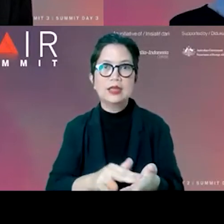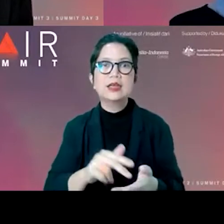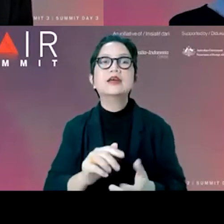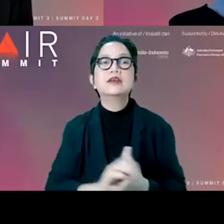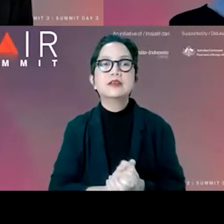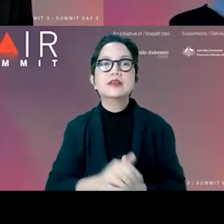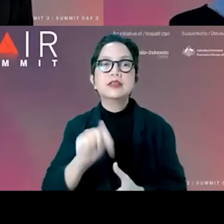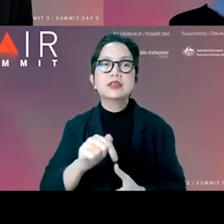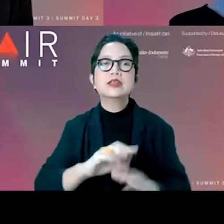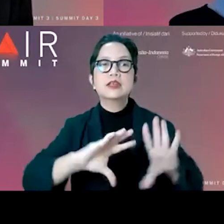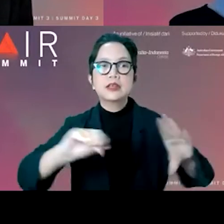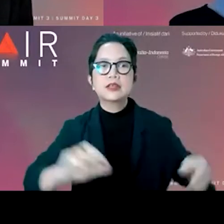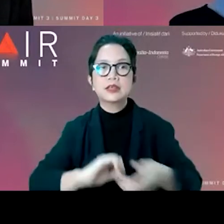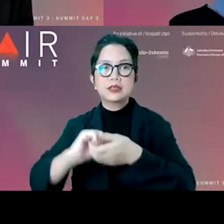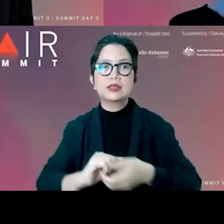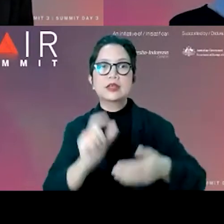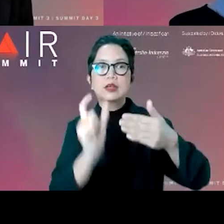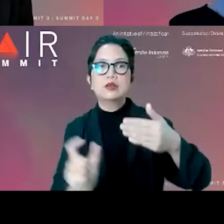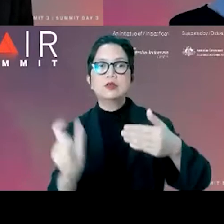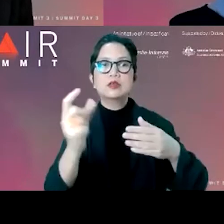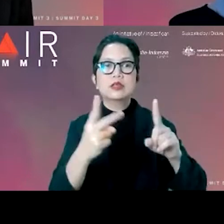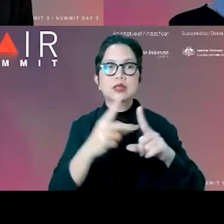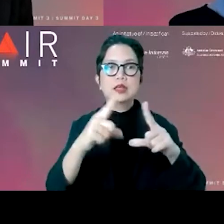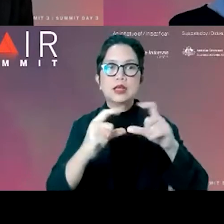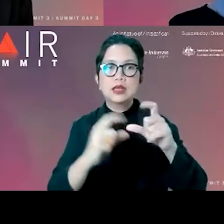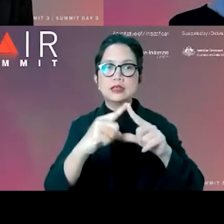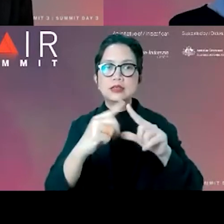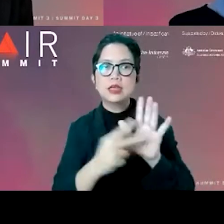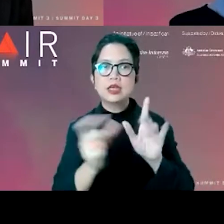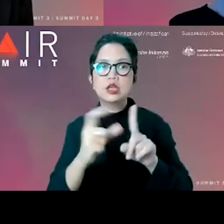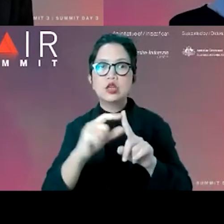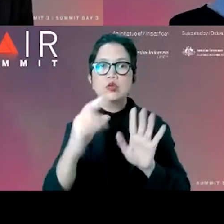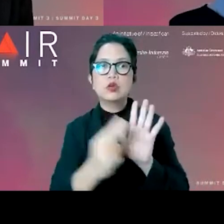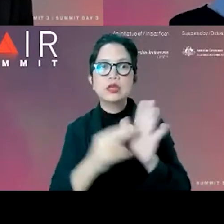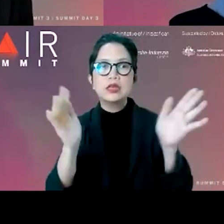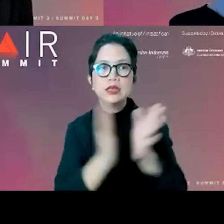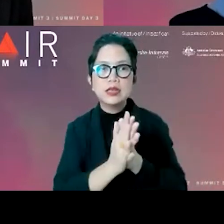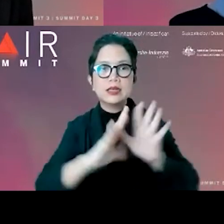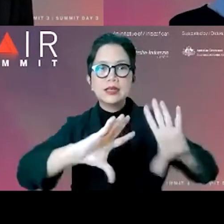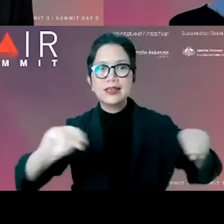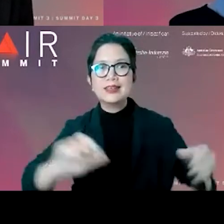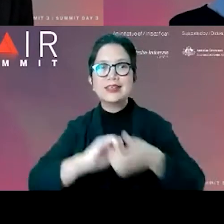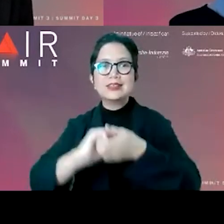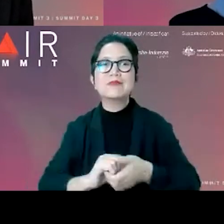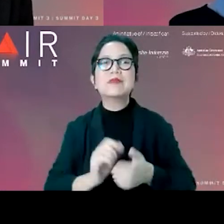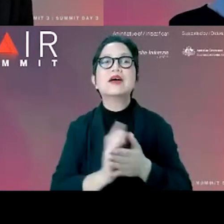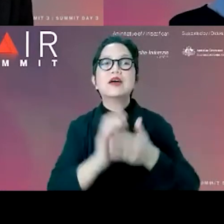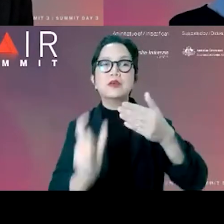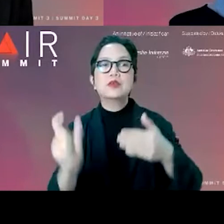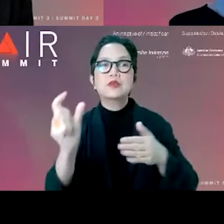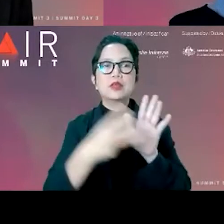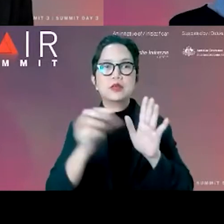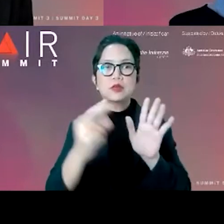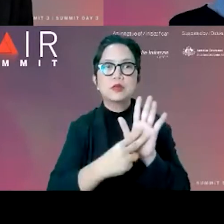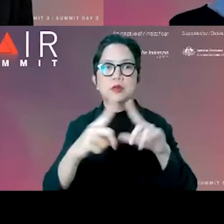Universitas Hasanuddin and Monash University, funded by IEC as a part of partnership for Australia-Indonesia